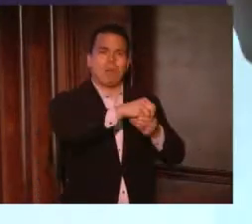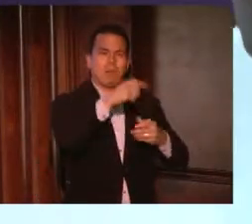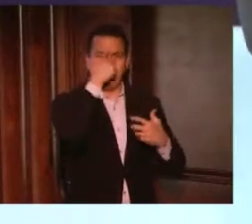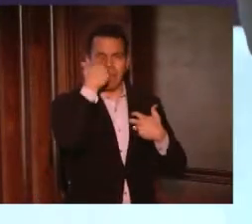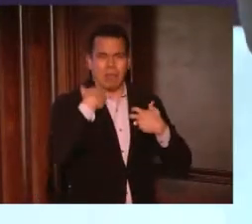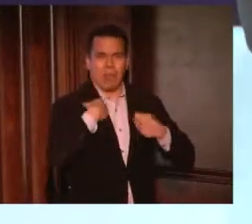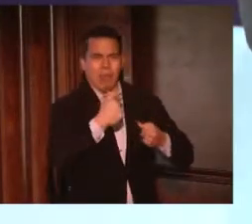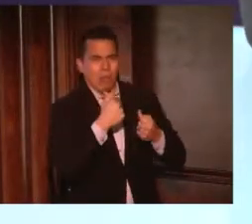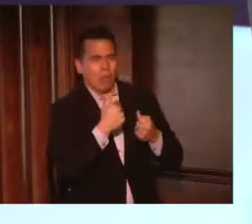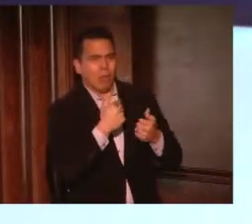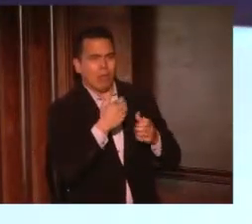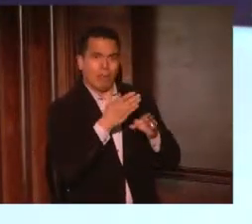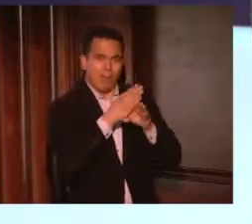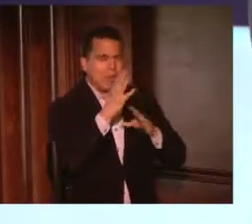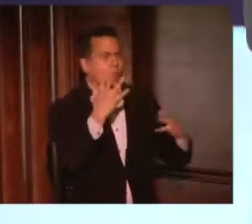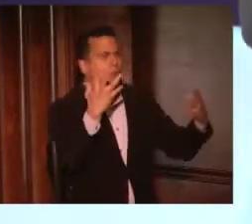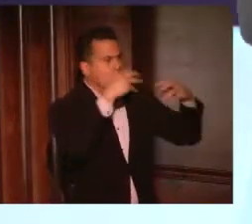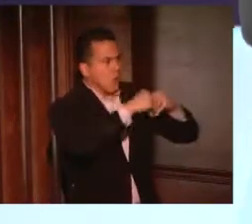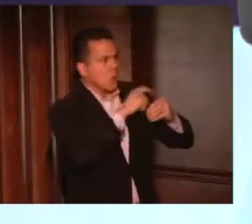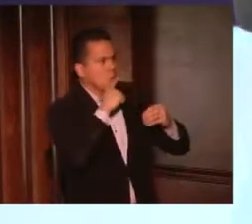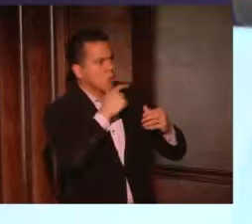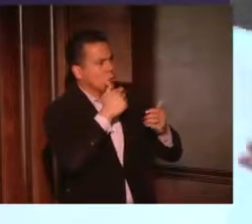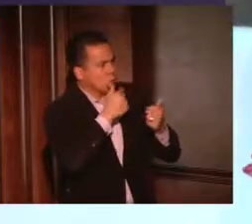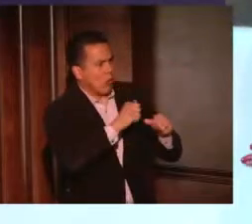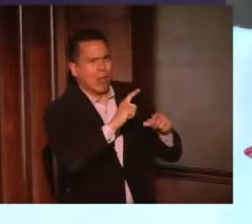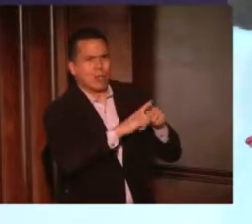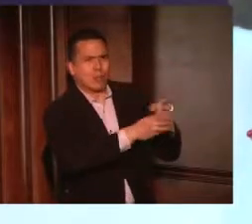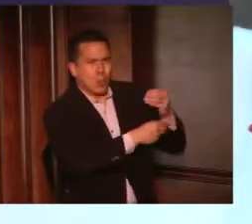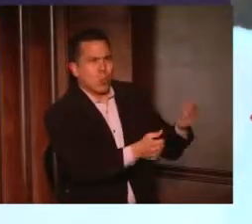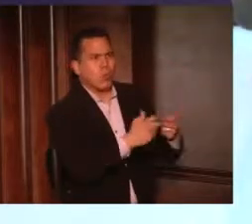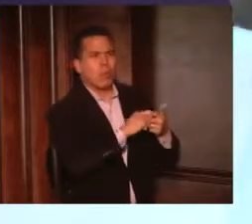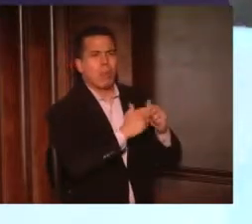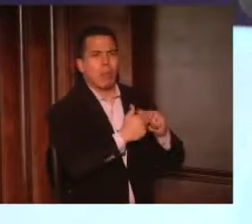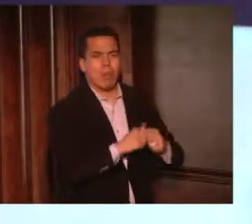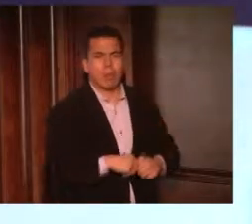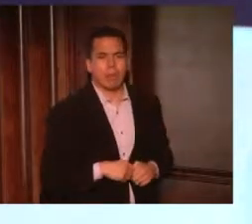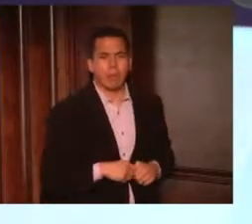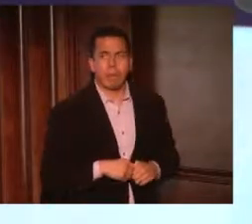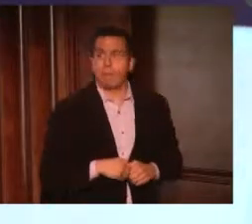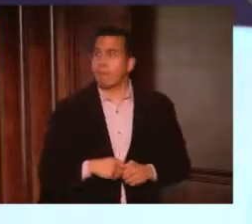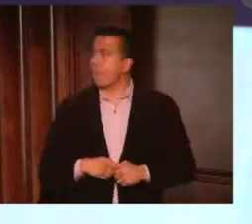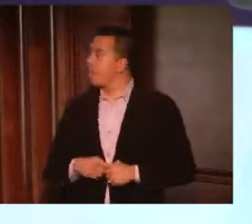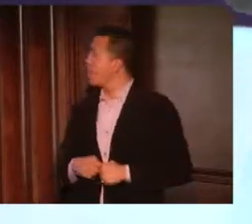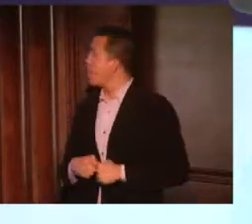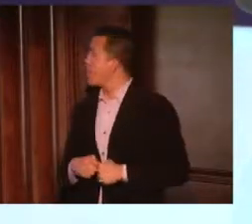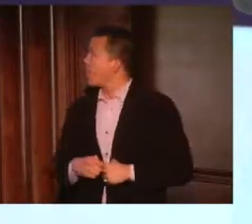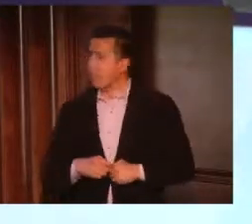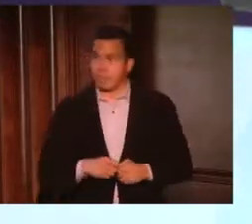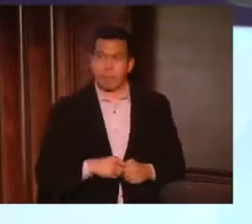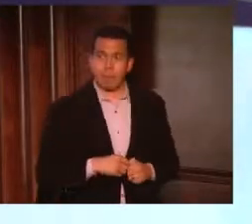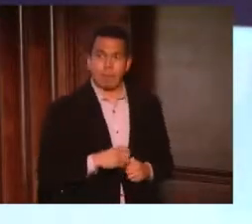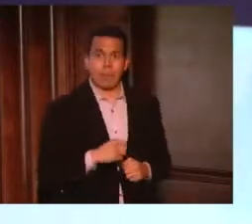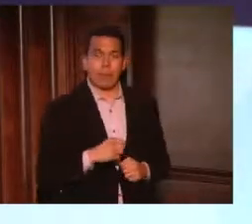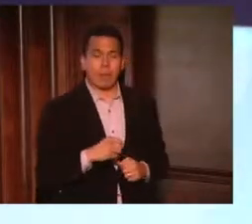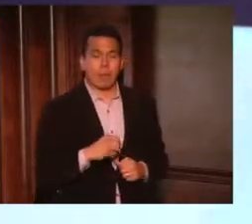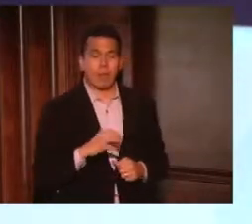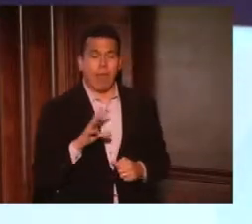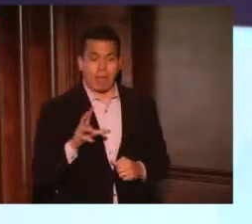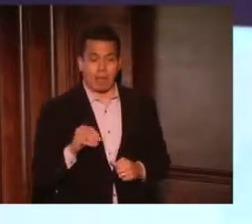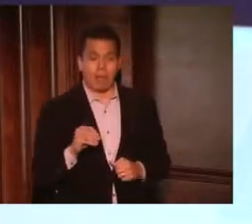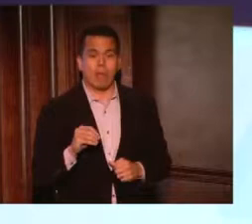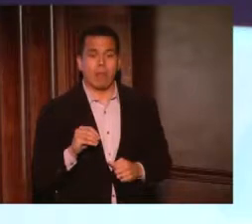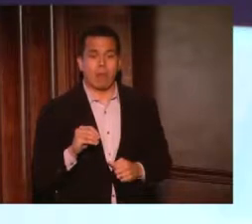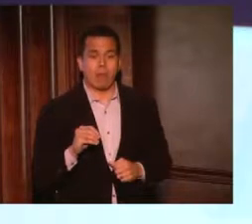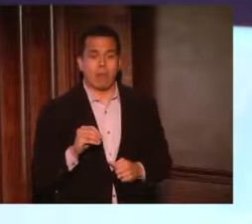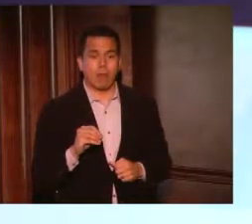map like this, where we have the global north mm-hmm. and the global south. And then a lot of the table meetings